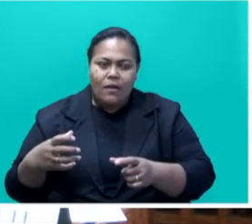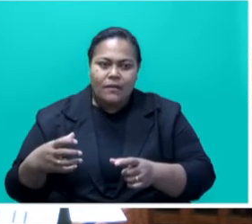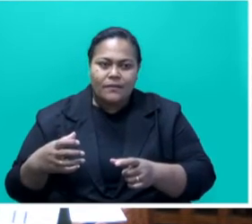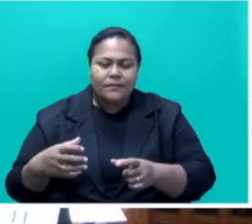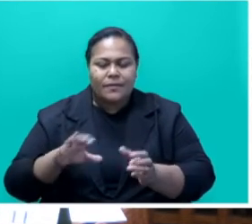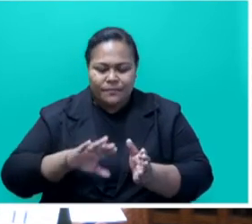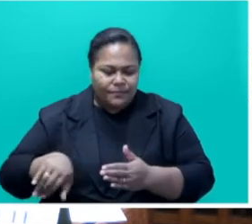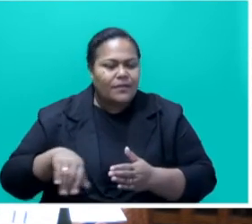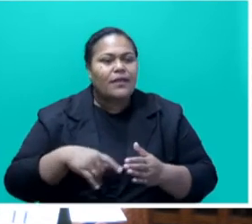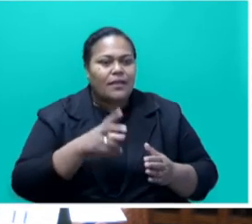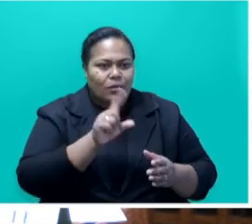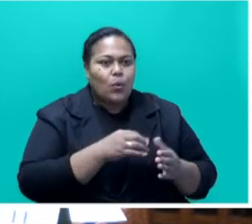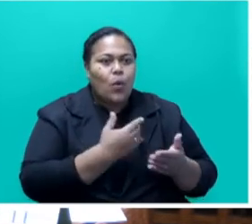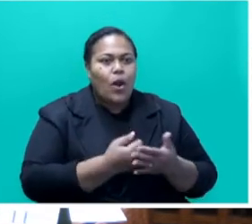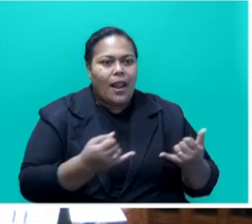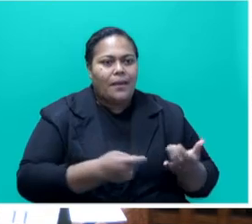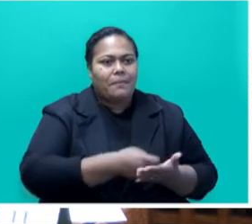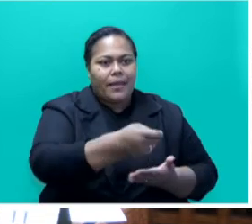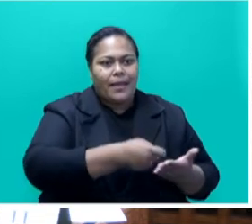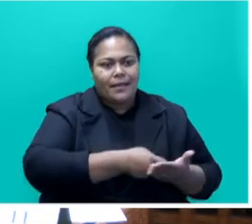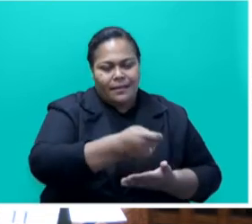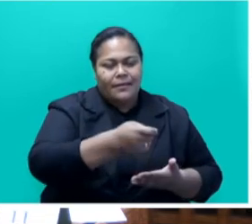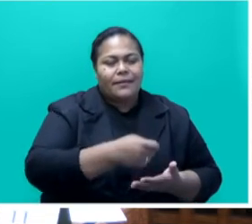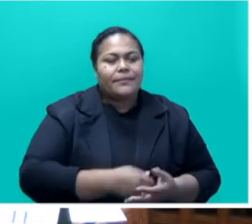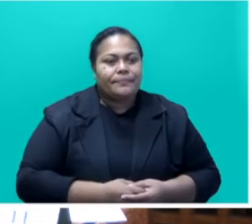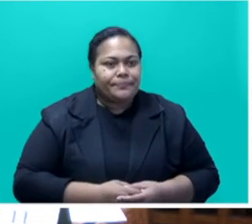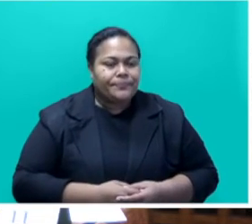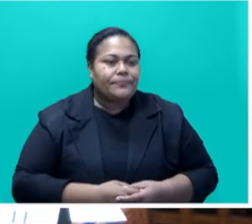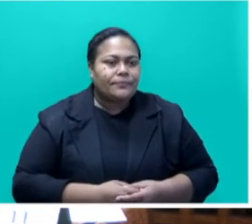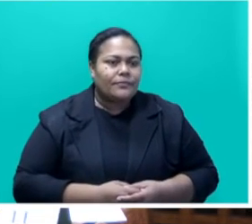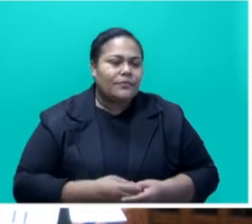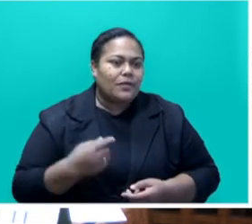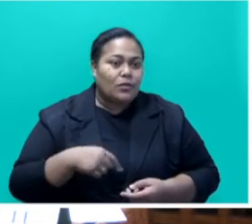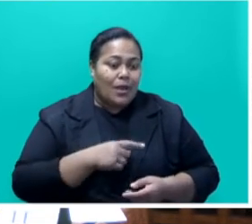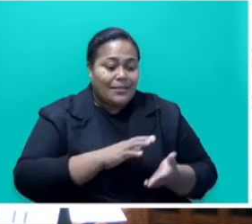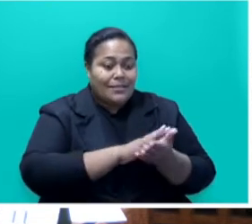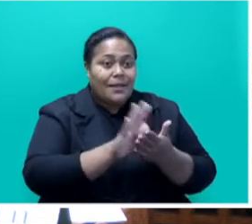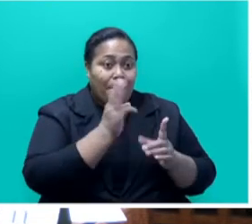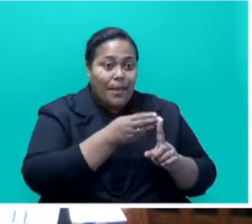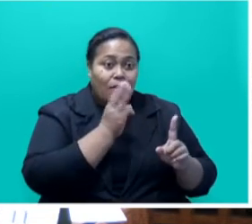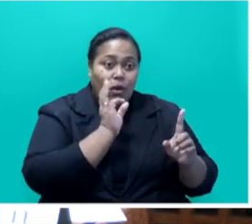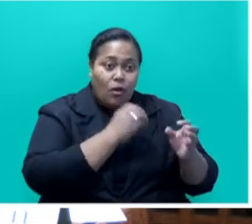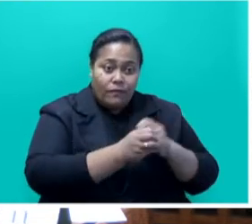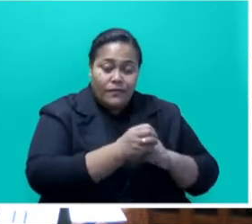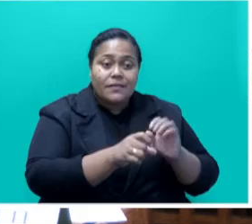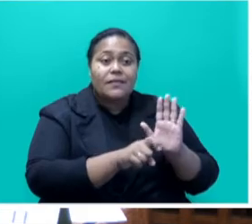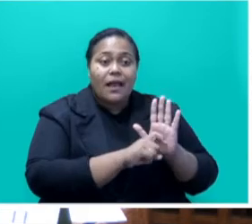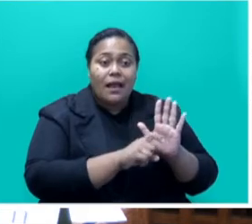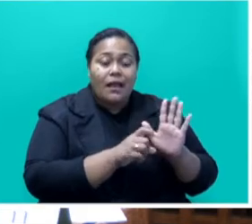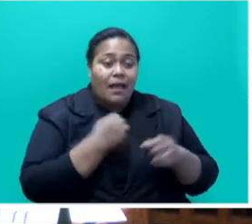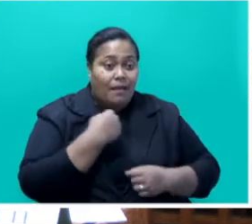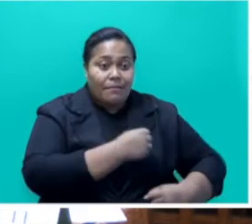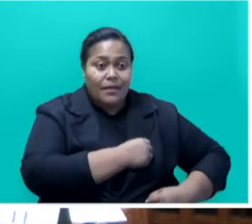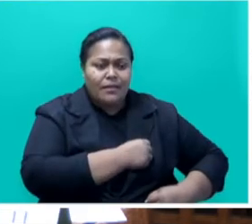the measures taken by headquarters RFMF and the RFMF engineers to sort out the issues that